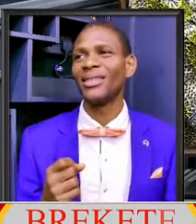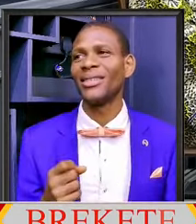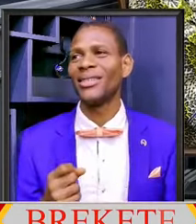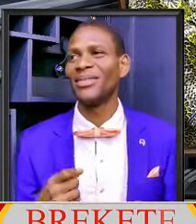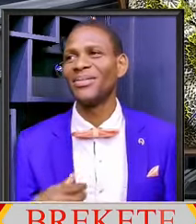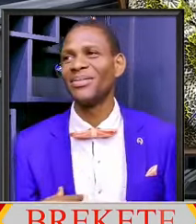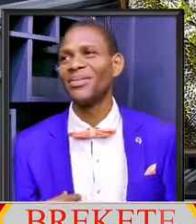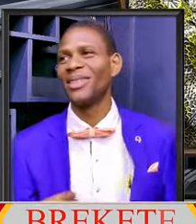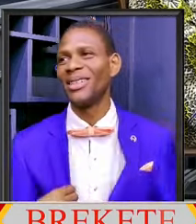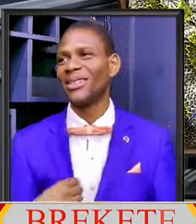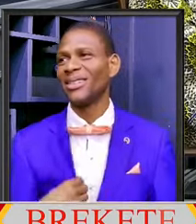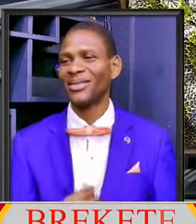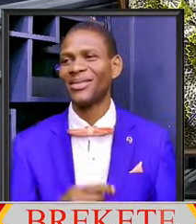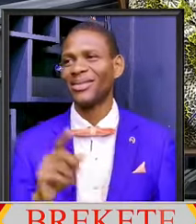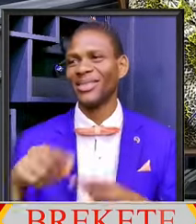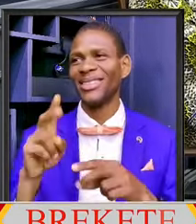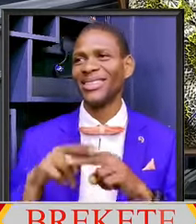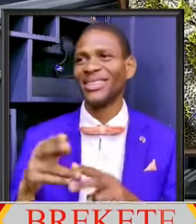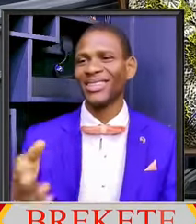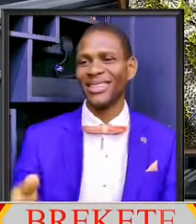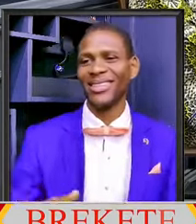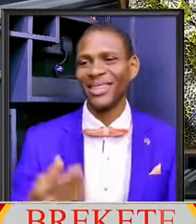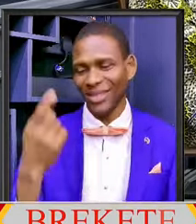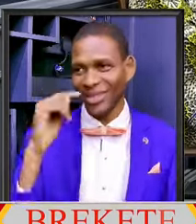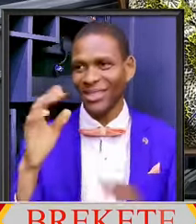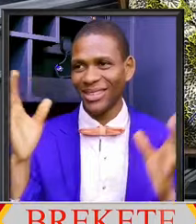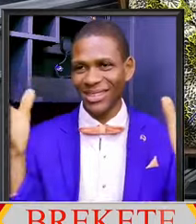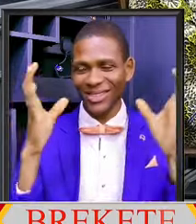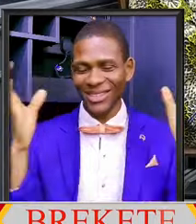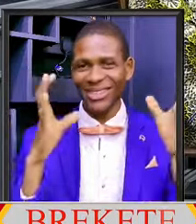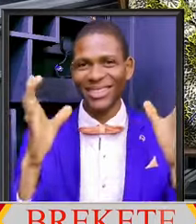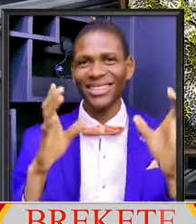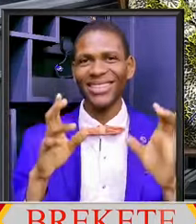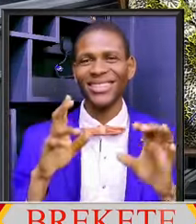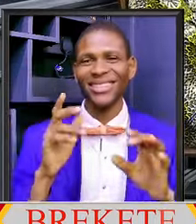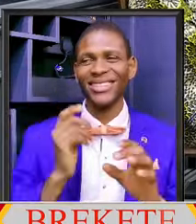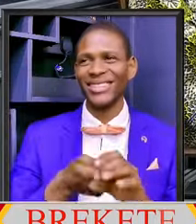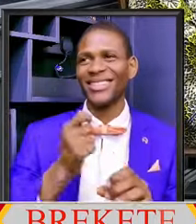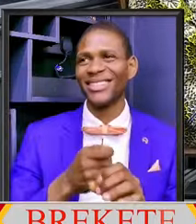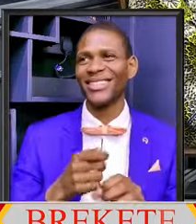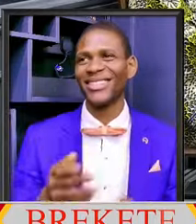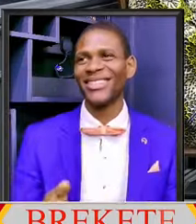Come. Go sit down there for the celebrity carpenter.